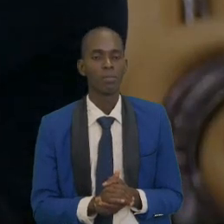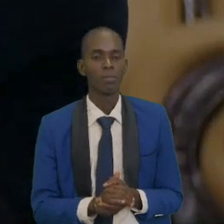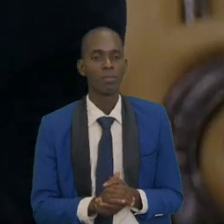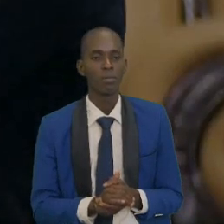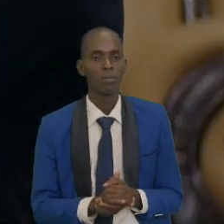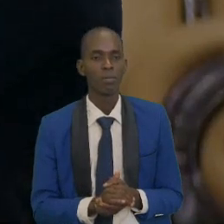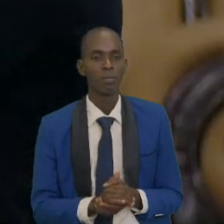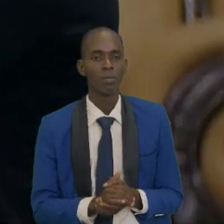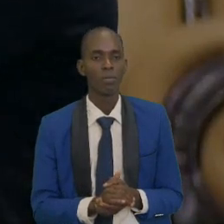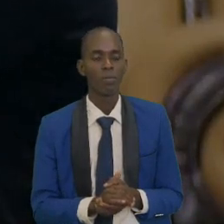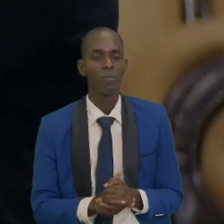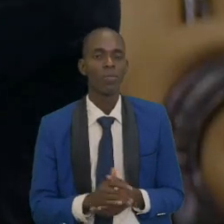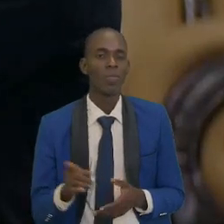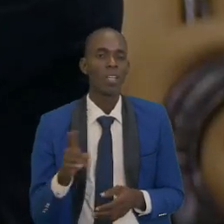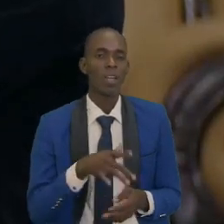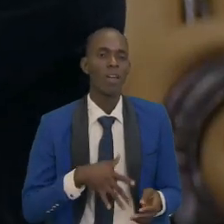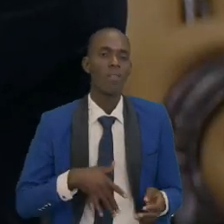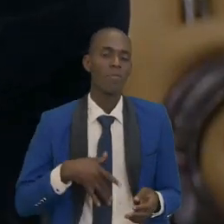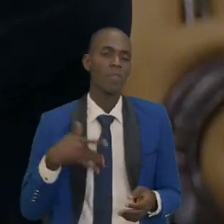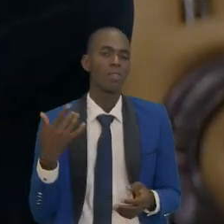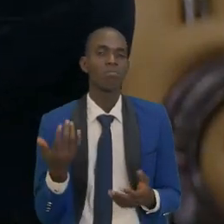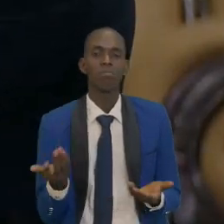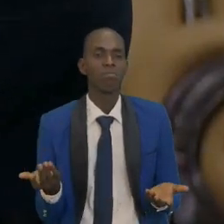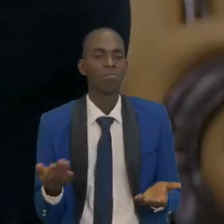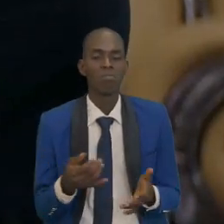he felt his nerves